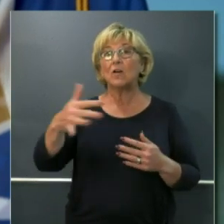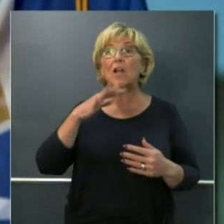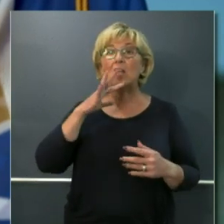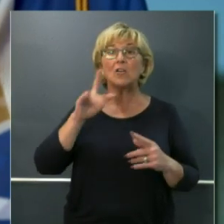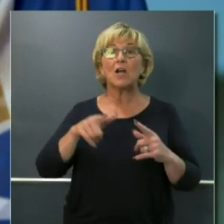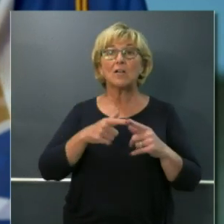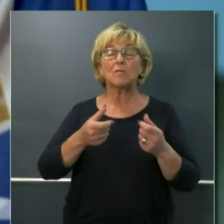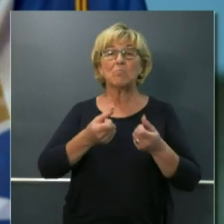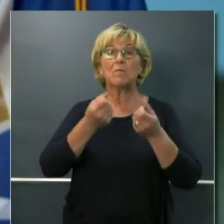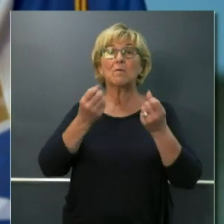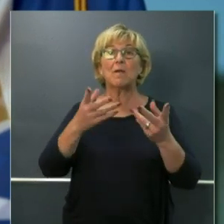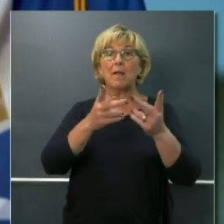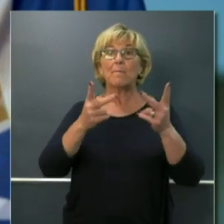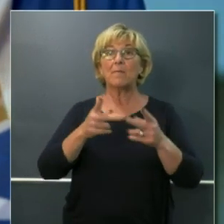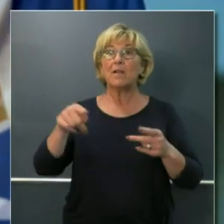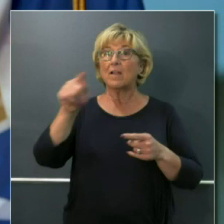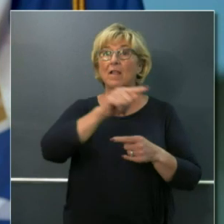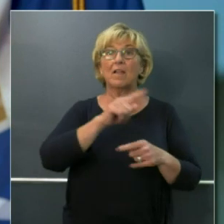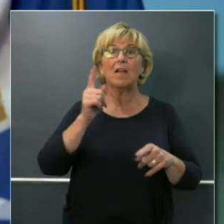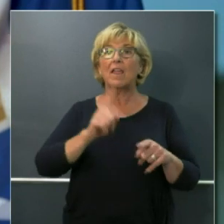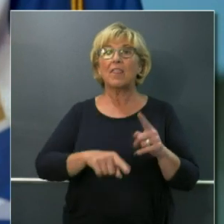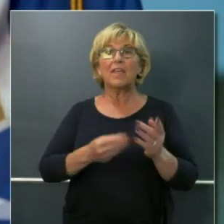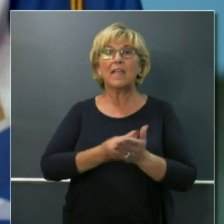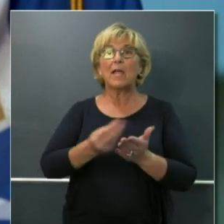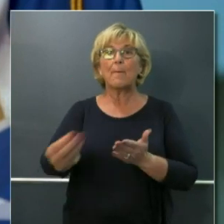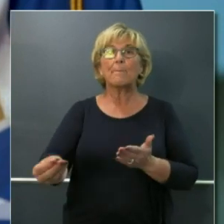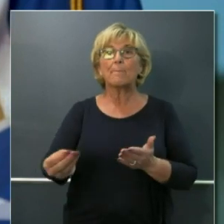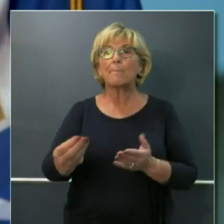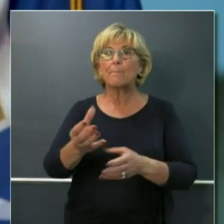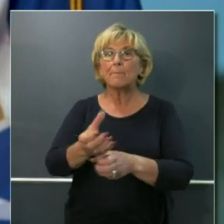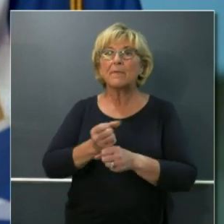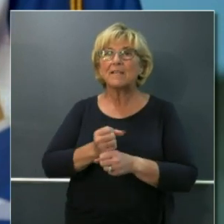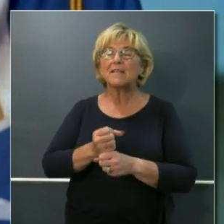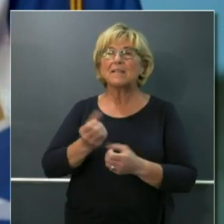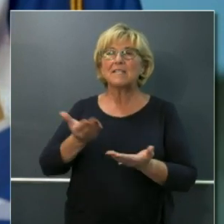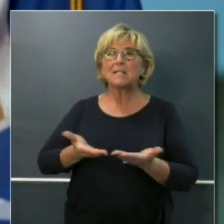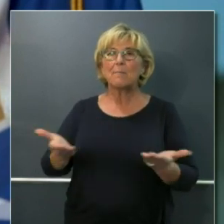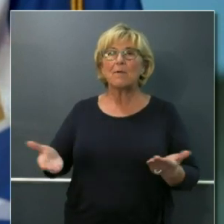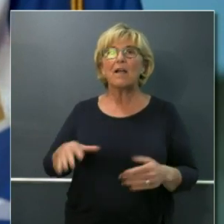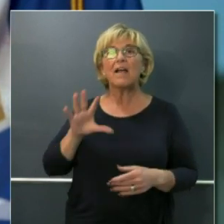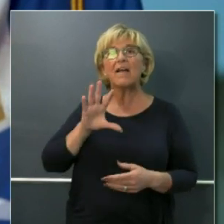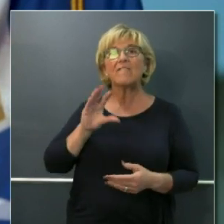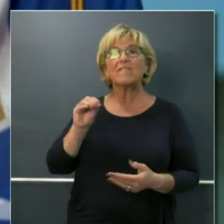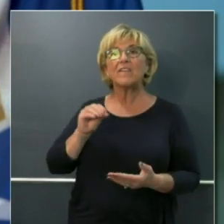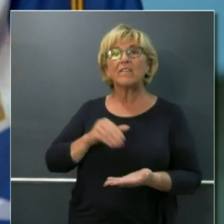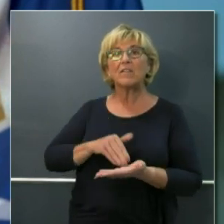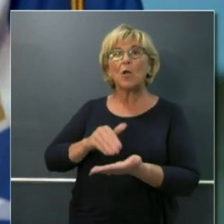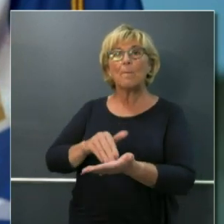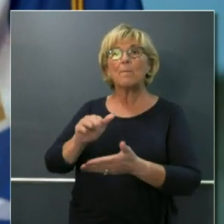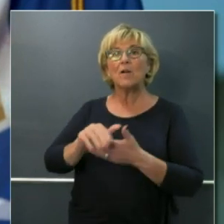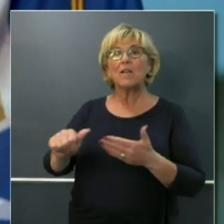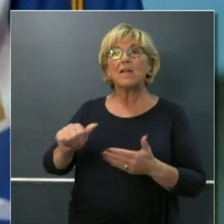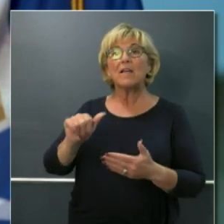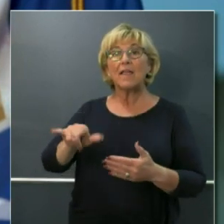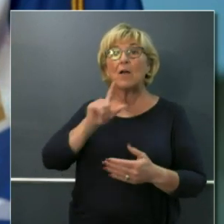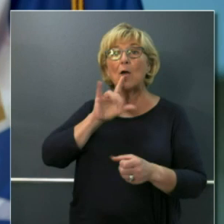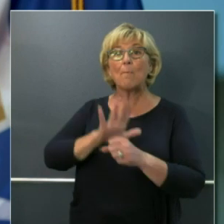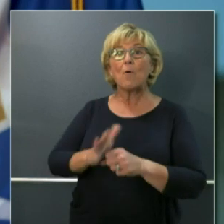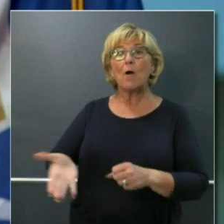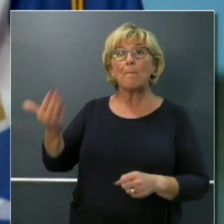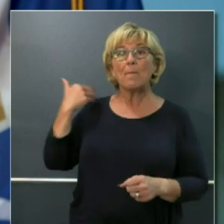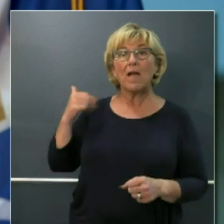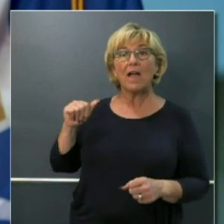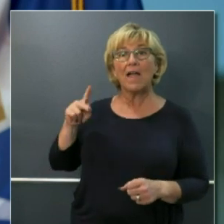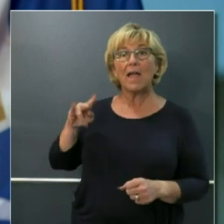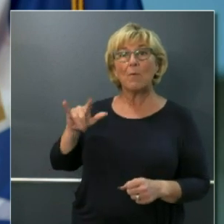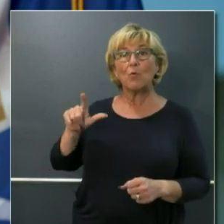of providers who say they still can't purchase supplies, and that the $50 million that had been promised on April 10th has still